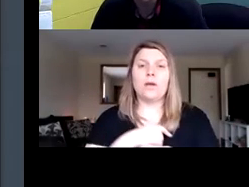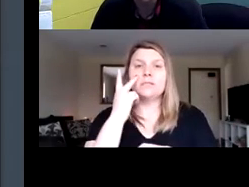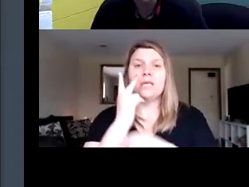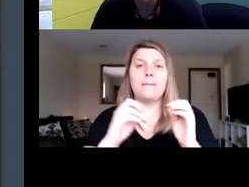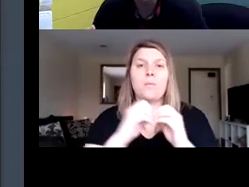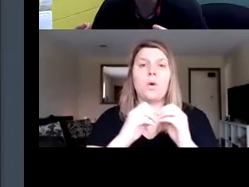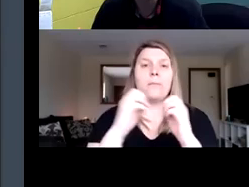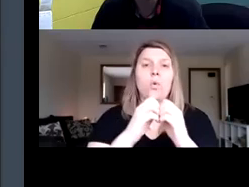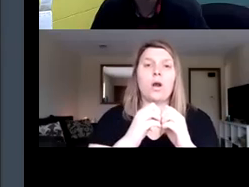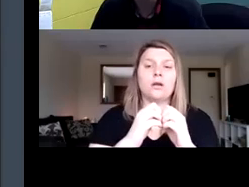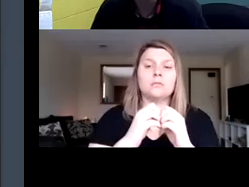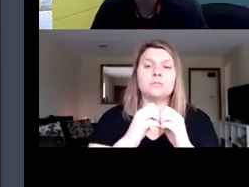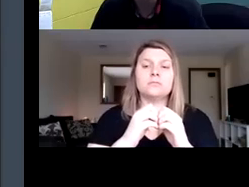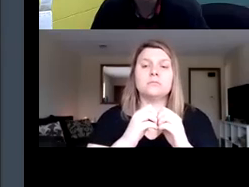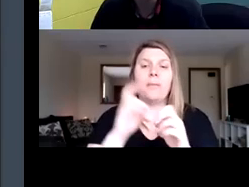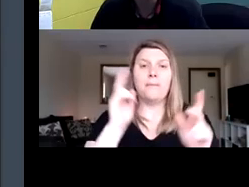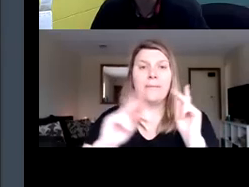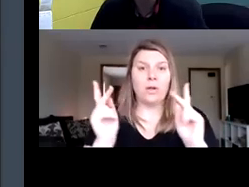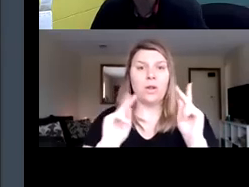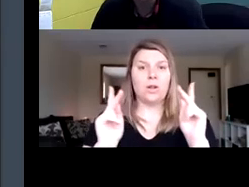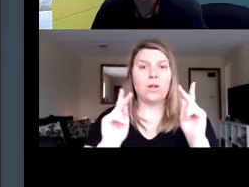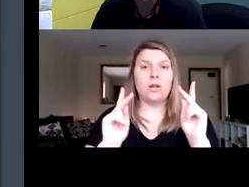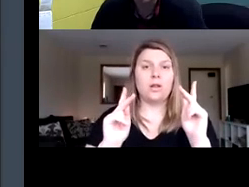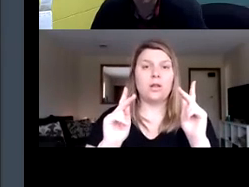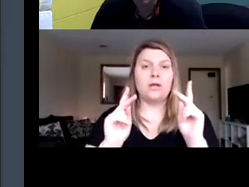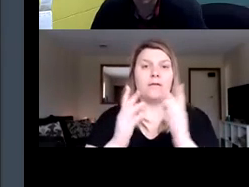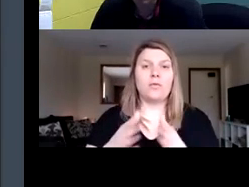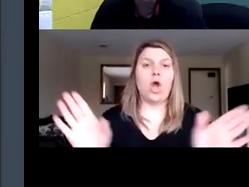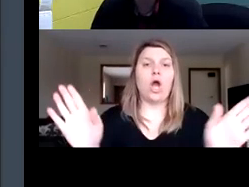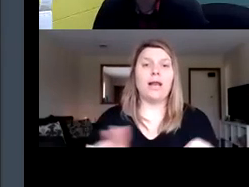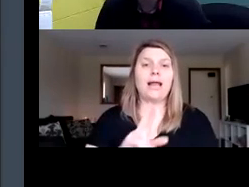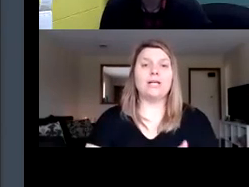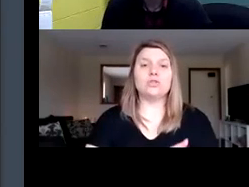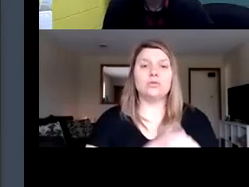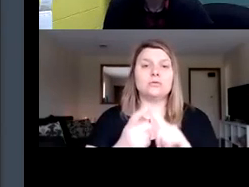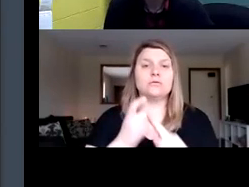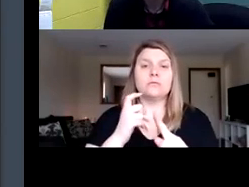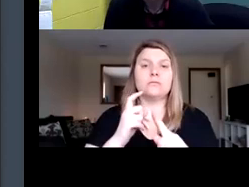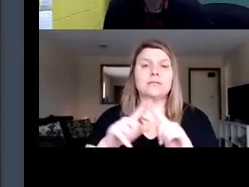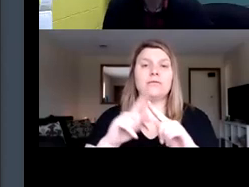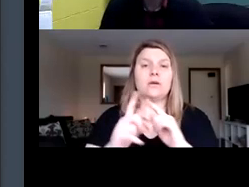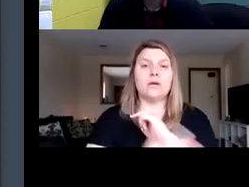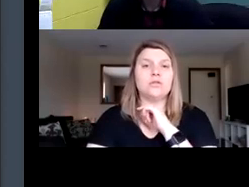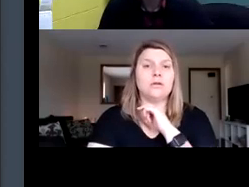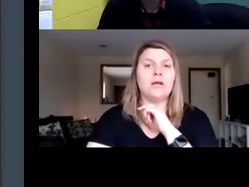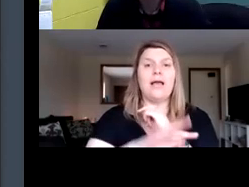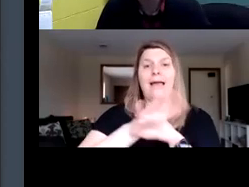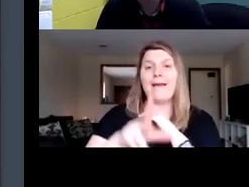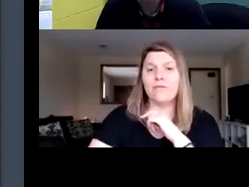more people of broad national origin from Africa, from